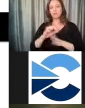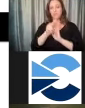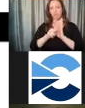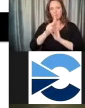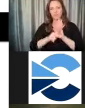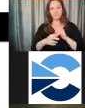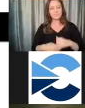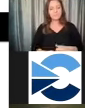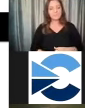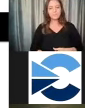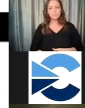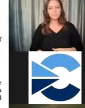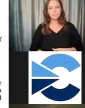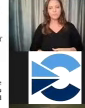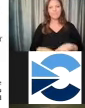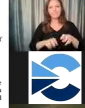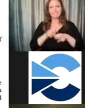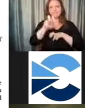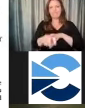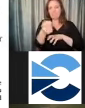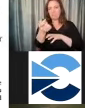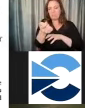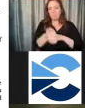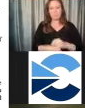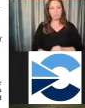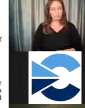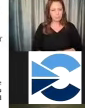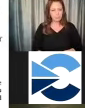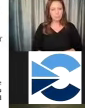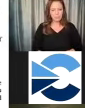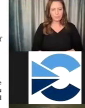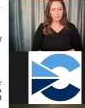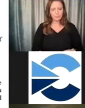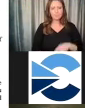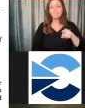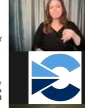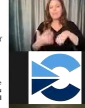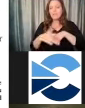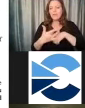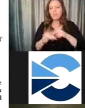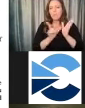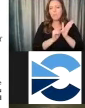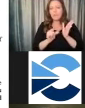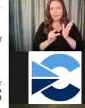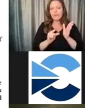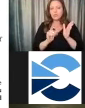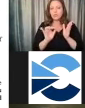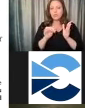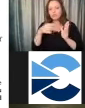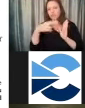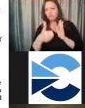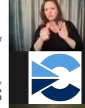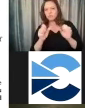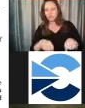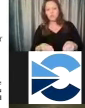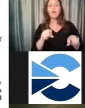And I'm going to fast forward a bit here. Again, this is available in the publication and also included in